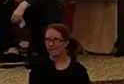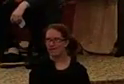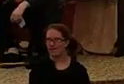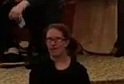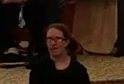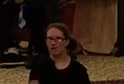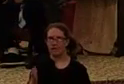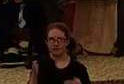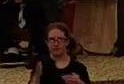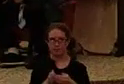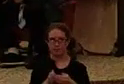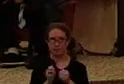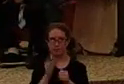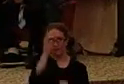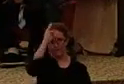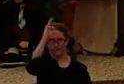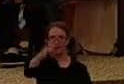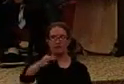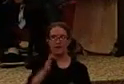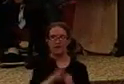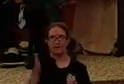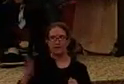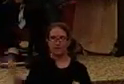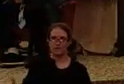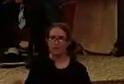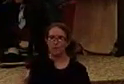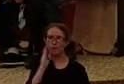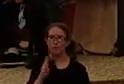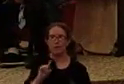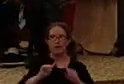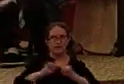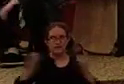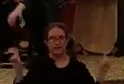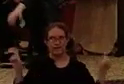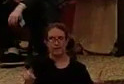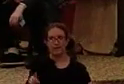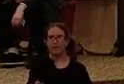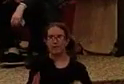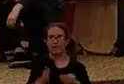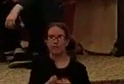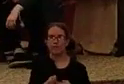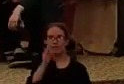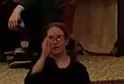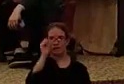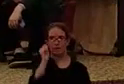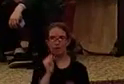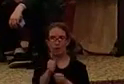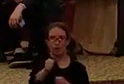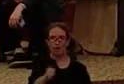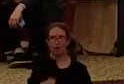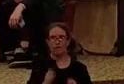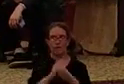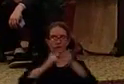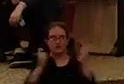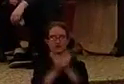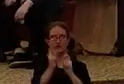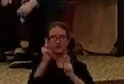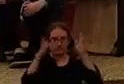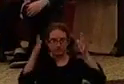From this point forward, everything is going to be different. From this point forward, I'm going to be a changed